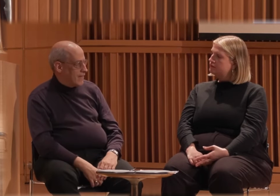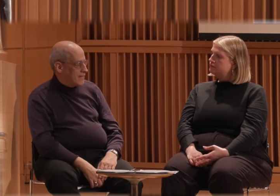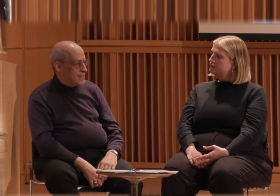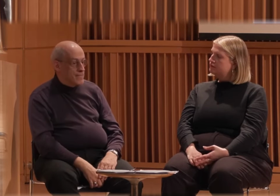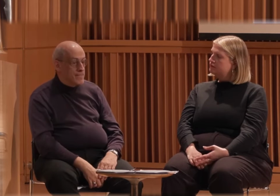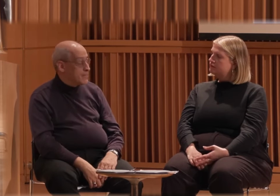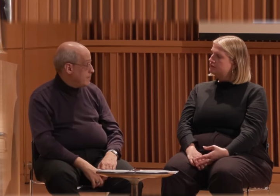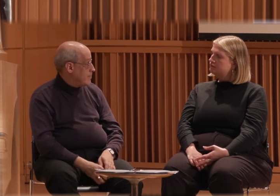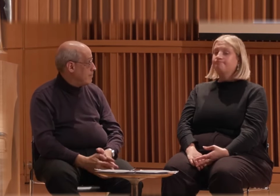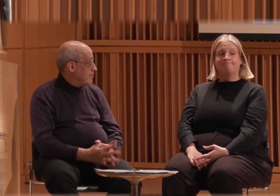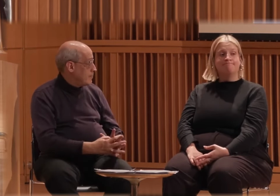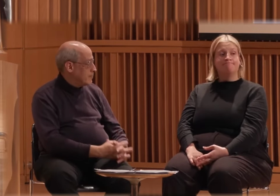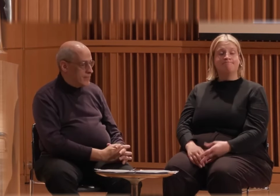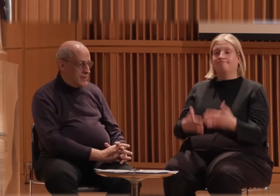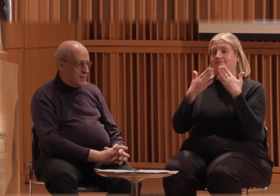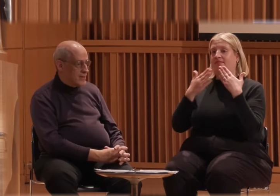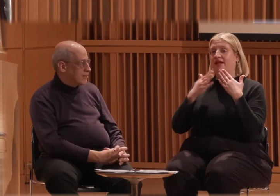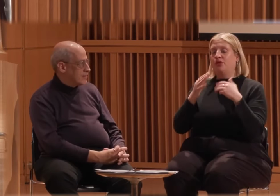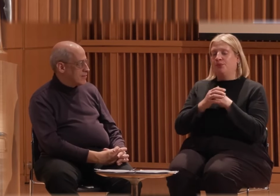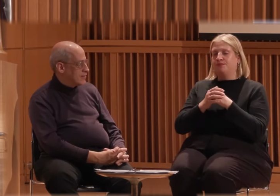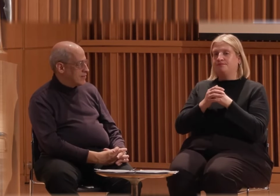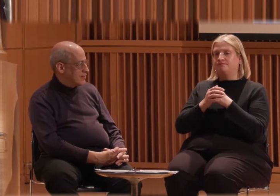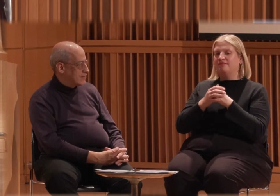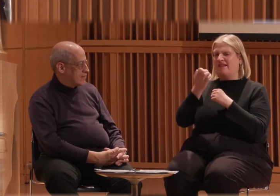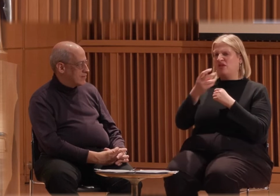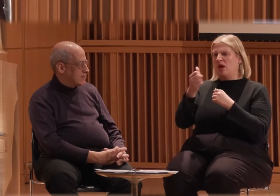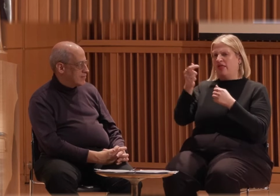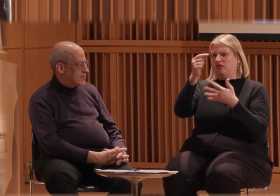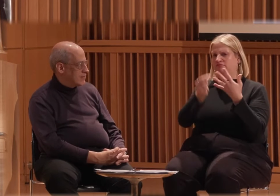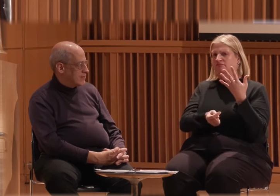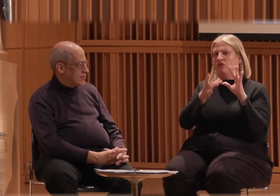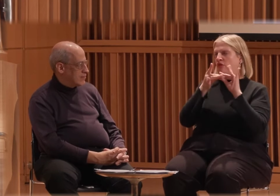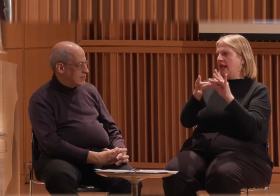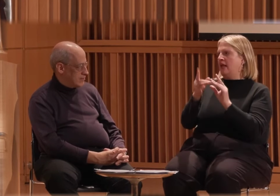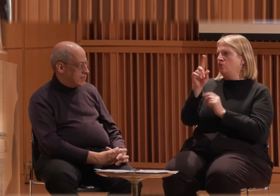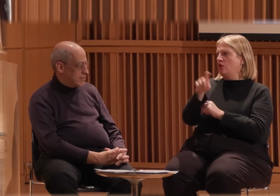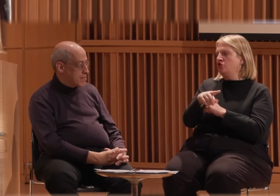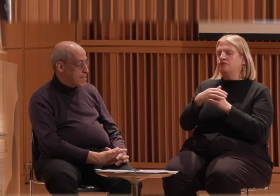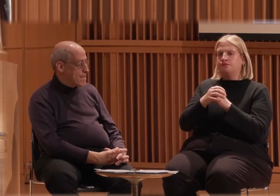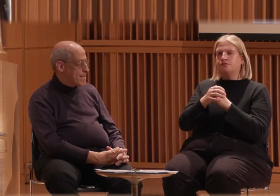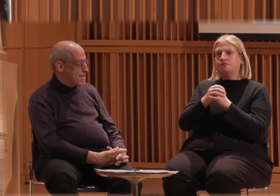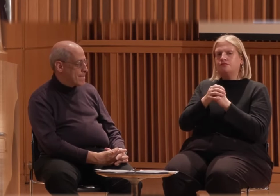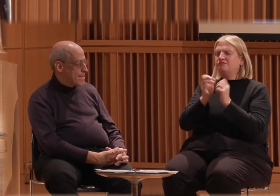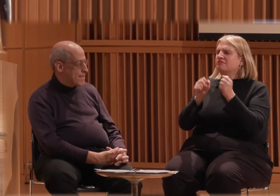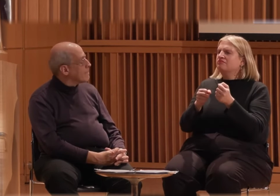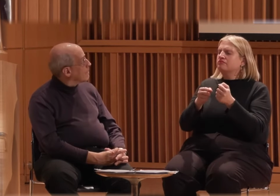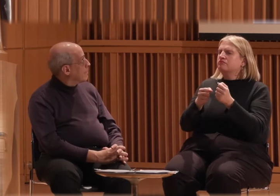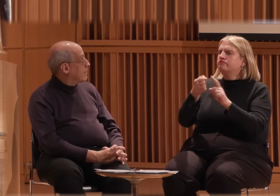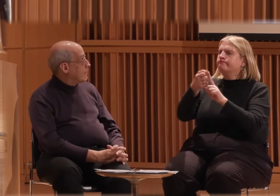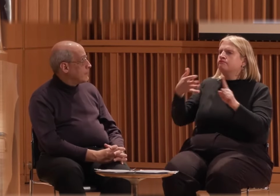Thank you. Here's a couple of other sort of related questions. Can you talk a little bit more about how public